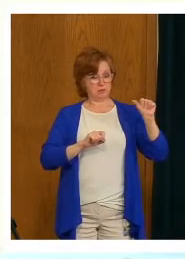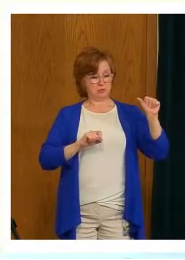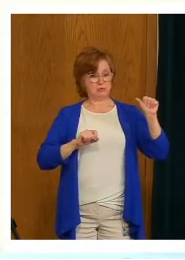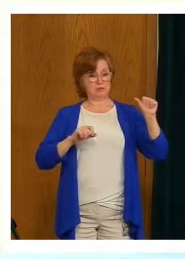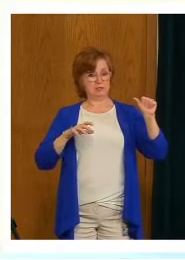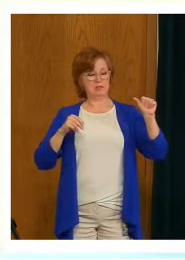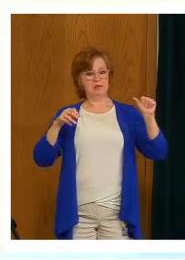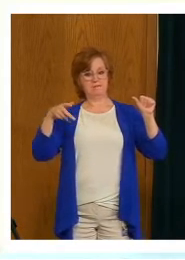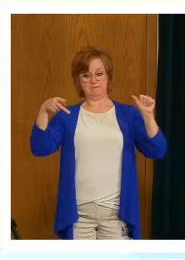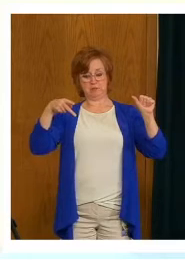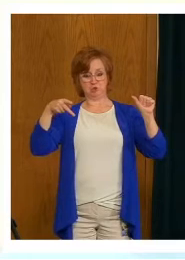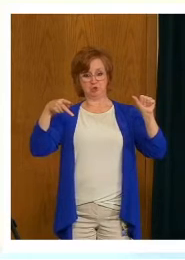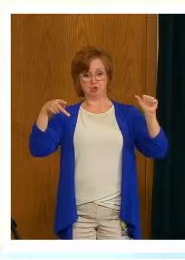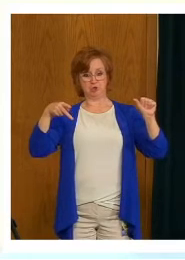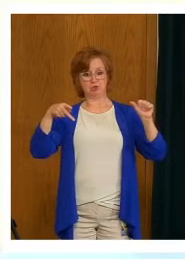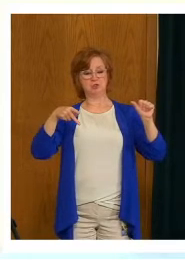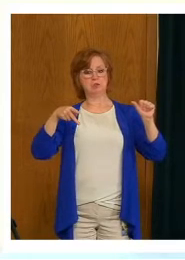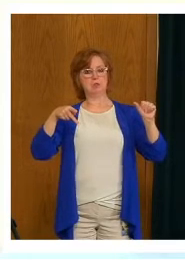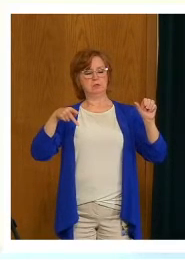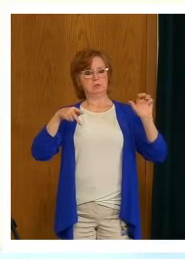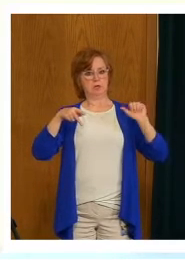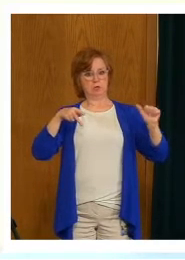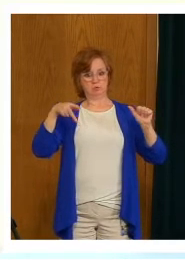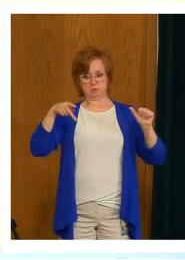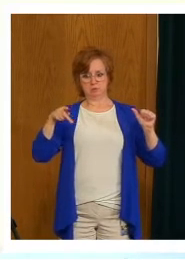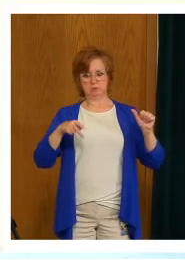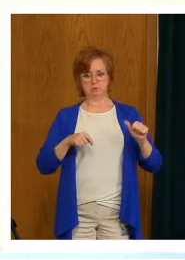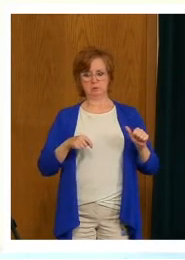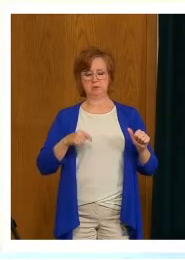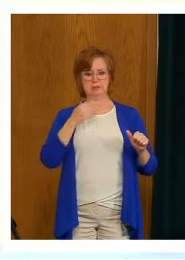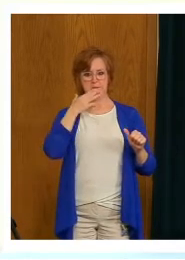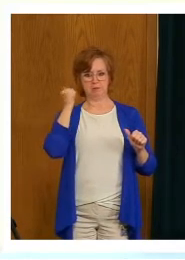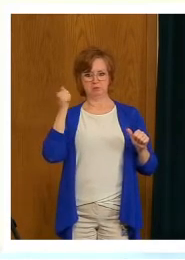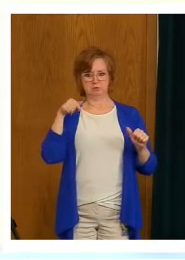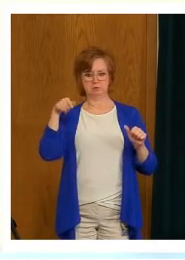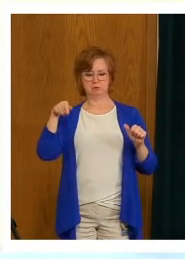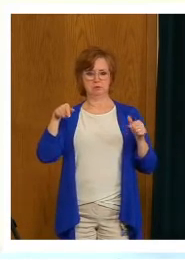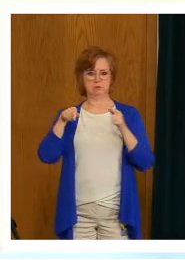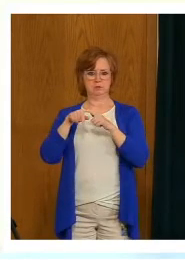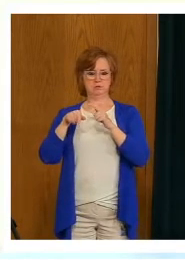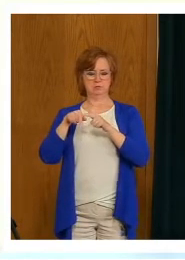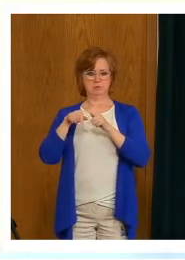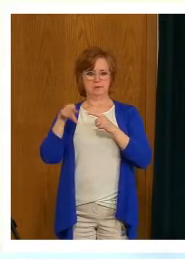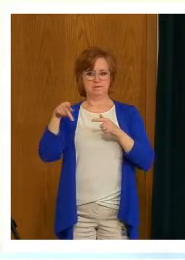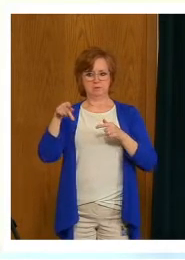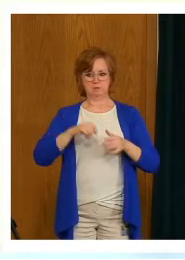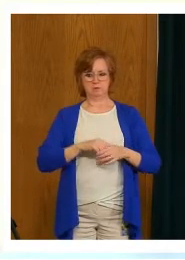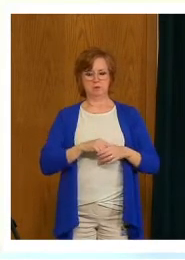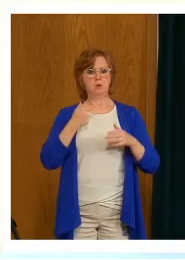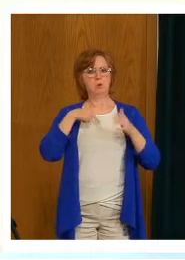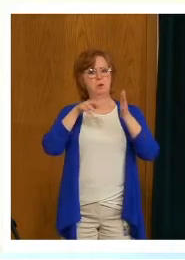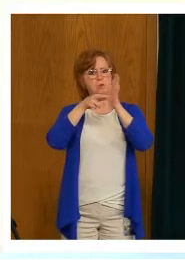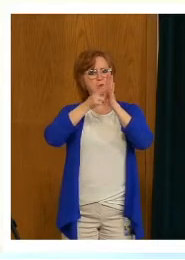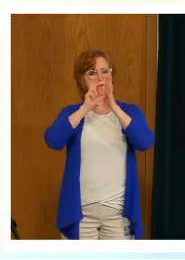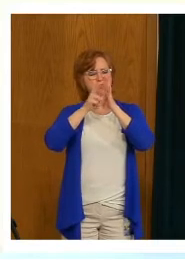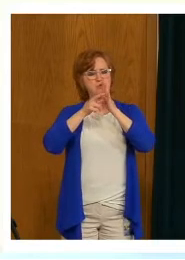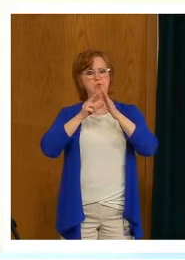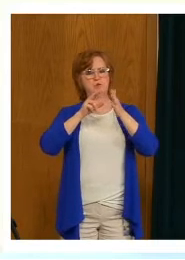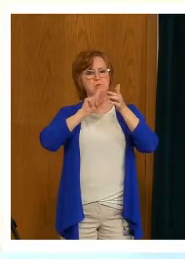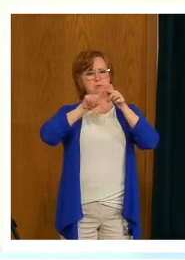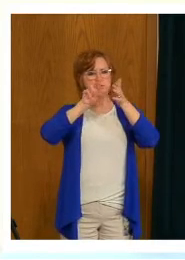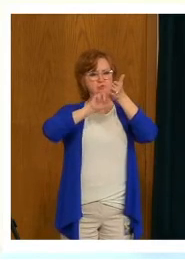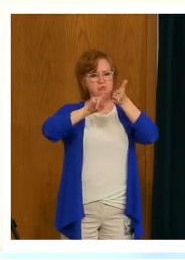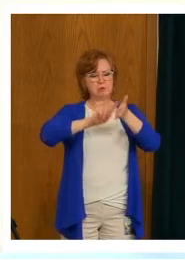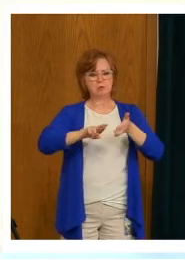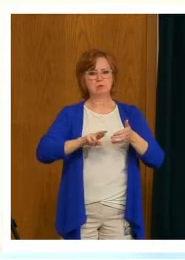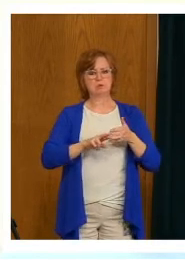Pfizer as a second dose to someone who got AstraZeneca first dose, most of the studies we are reviewing, including studies from the UK, have actually